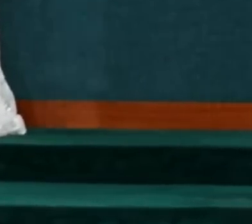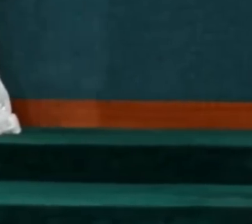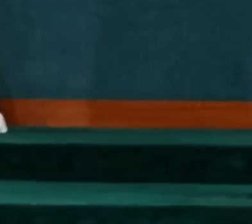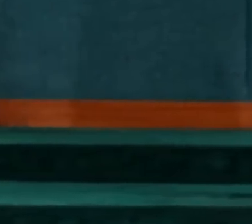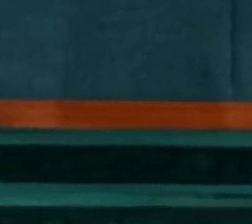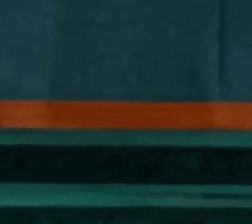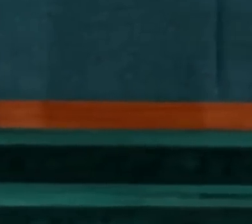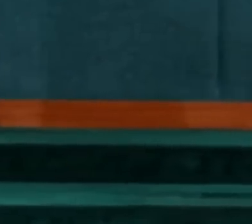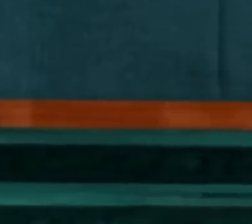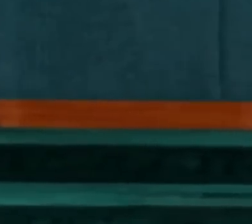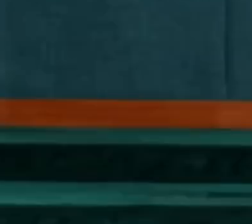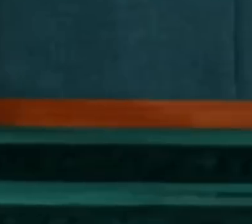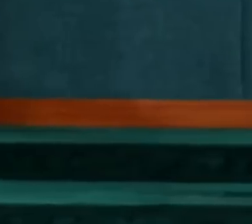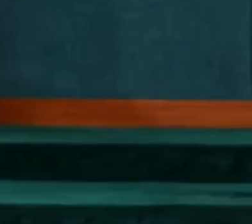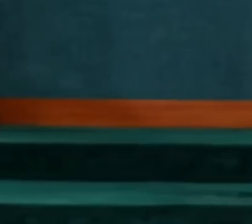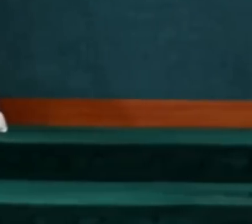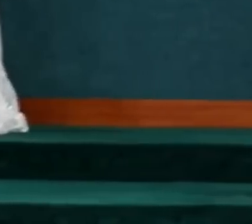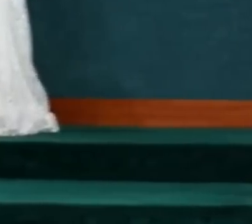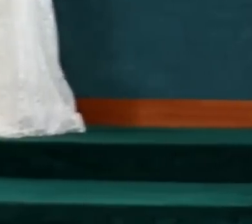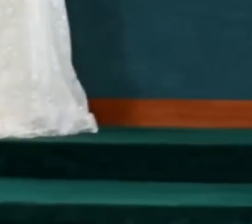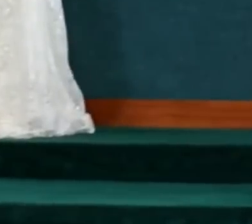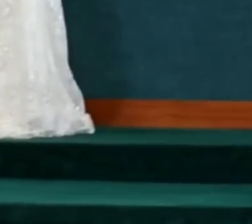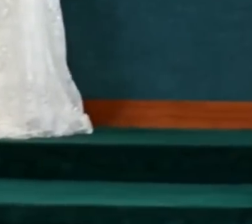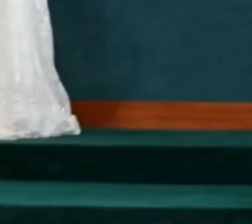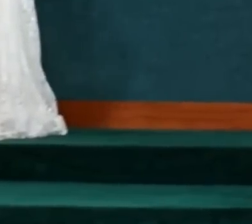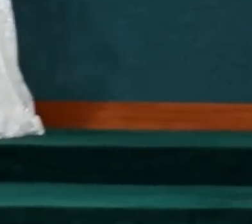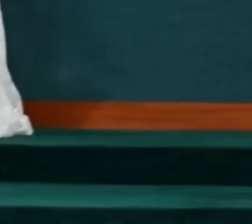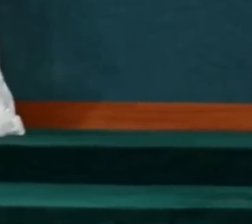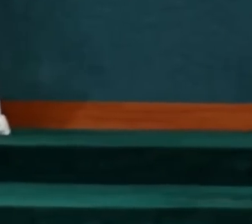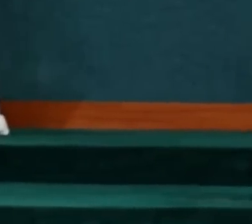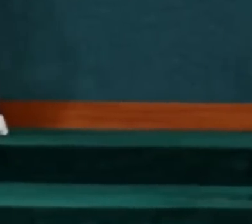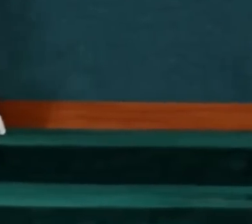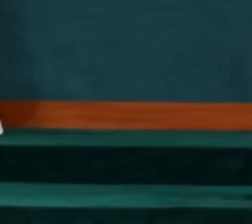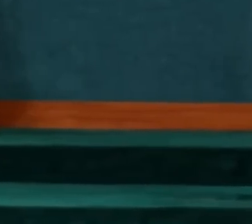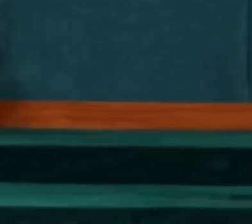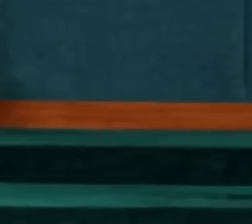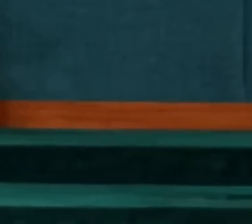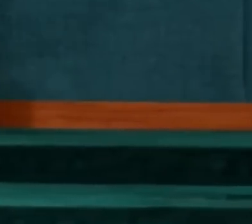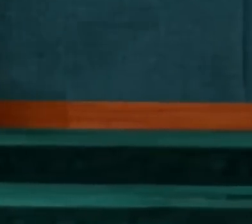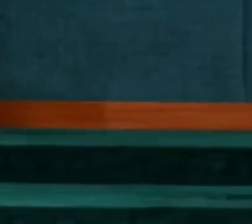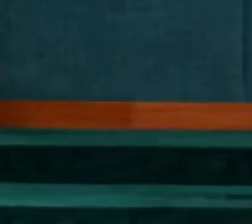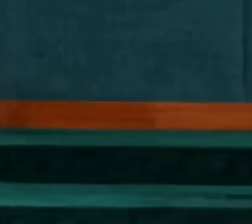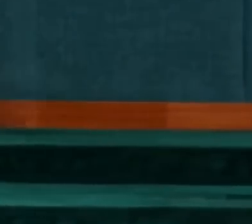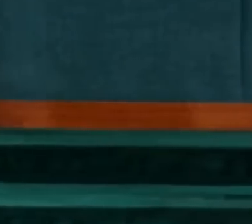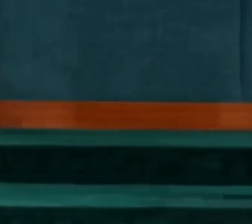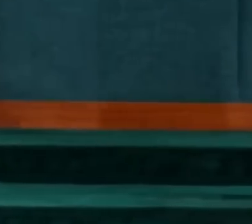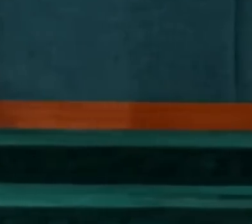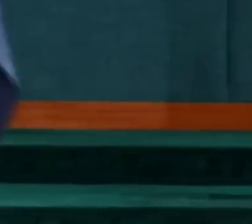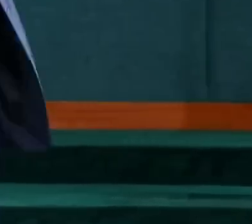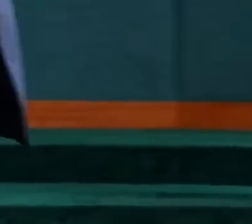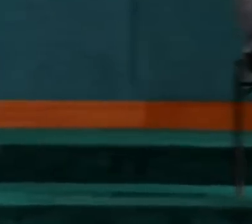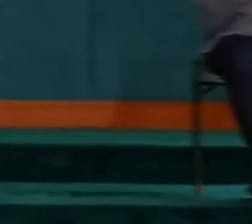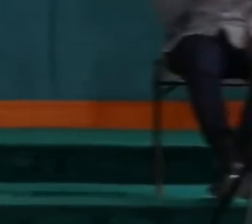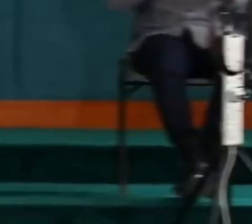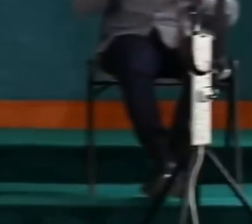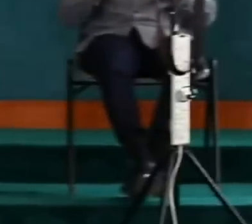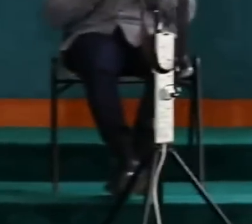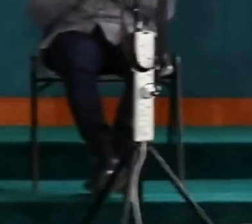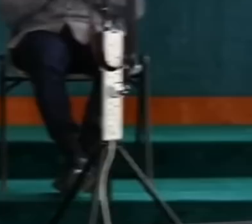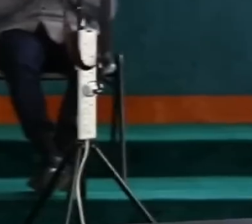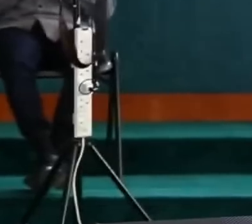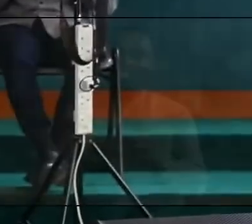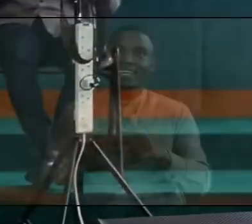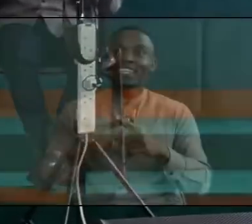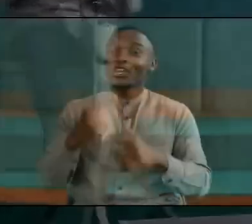purely fastened? So what are these and what's are in it? So now we're excited and we say,